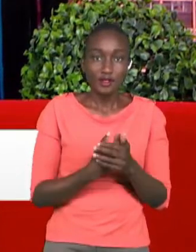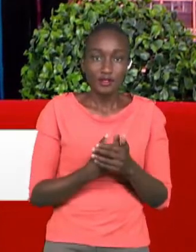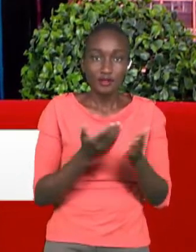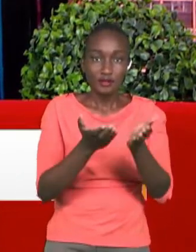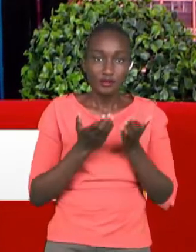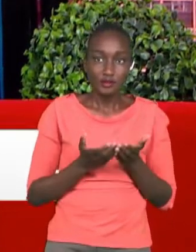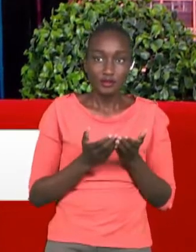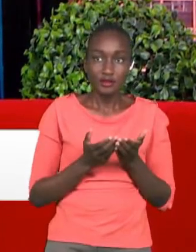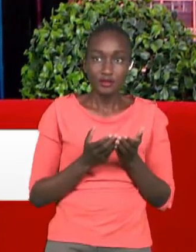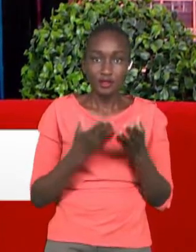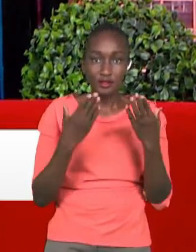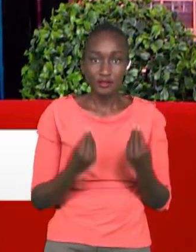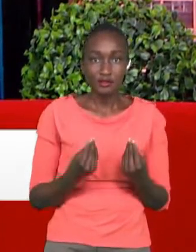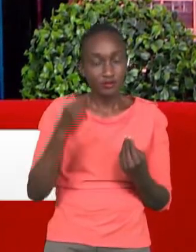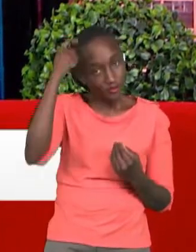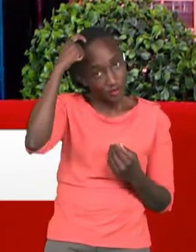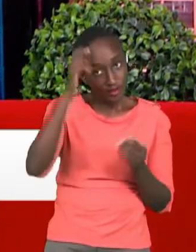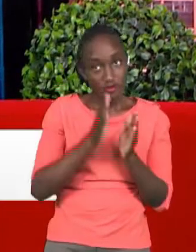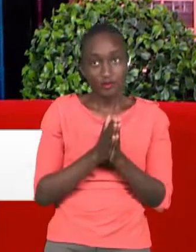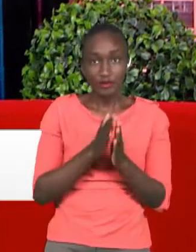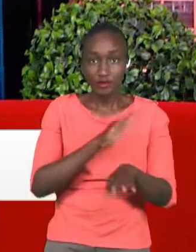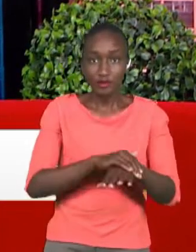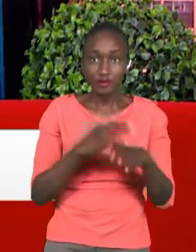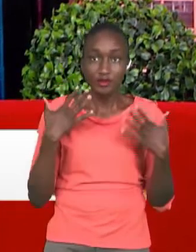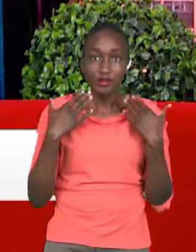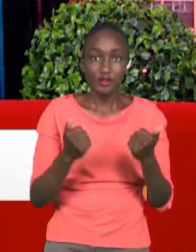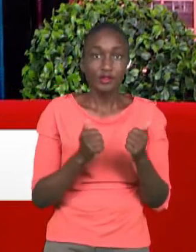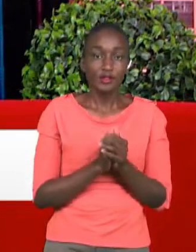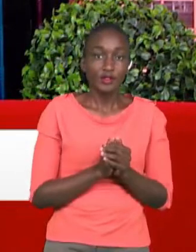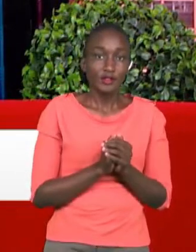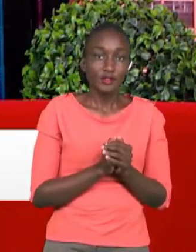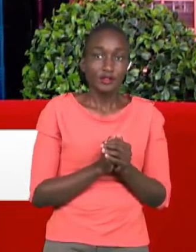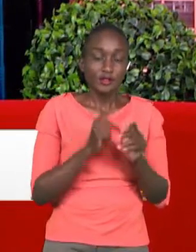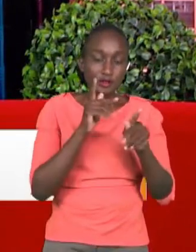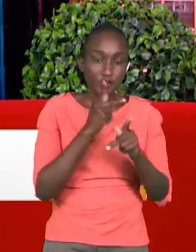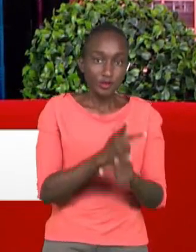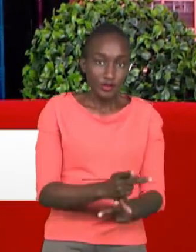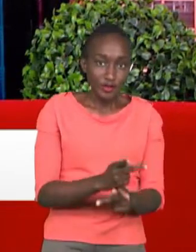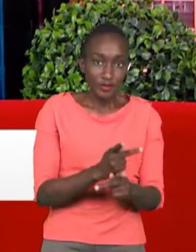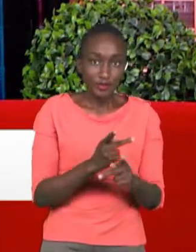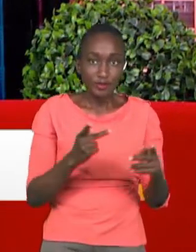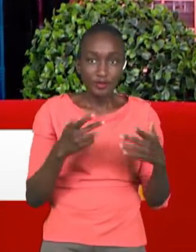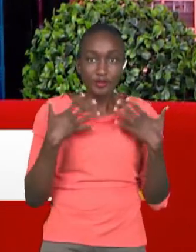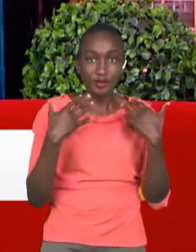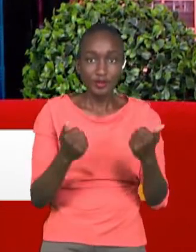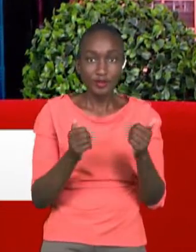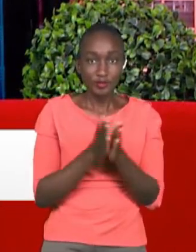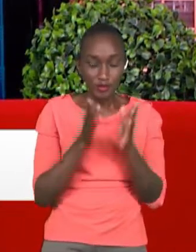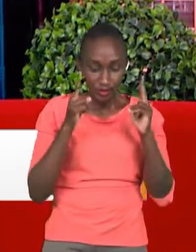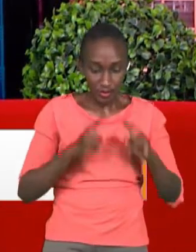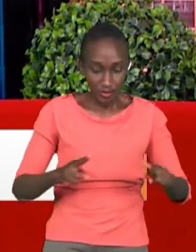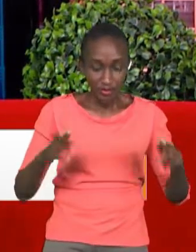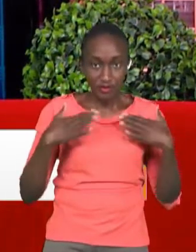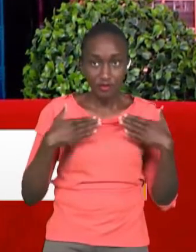deserves peace of mind and good health. Yeah. Okay. So to maintain your health and peace of your body